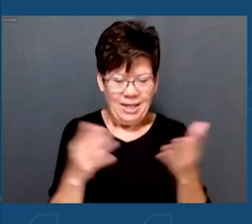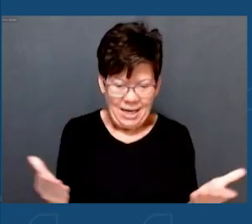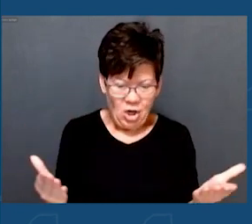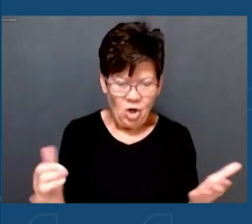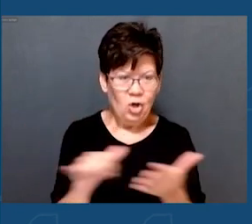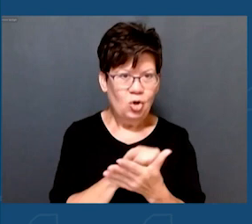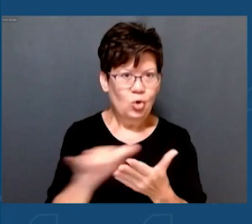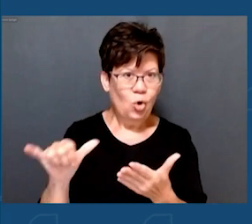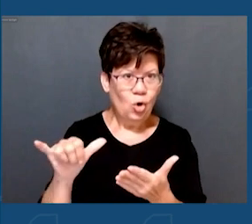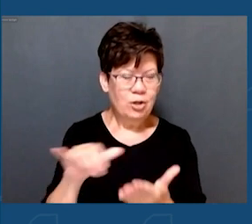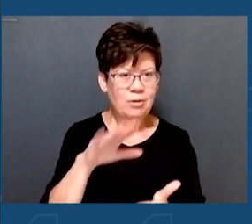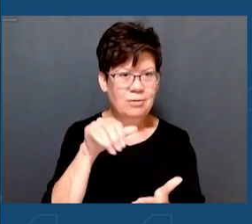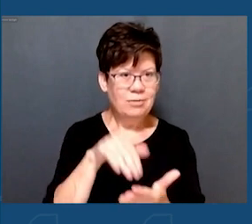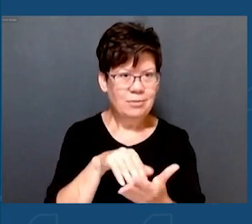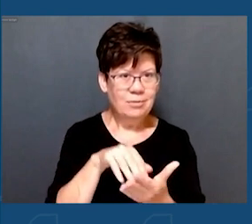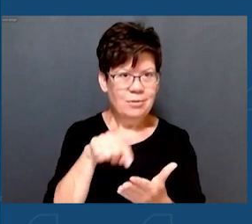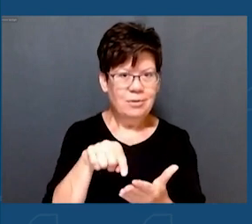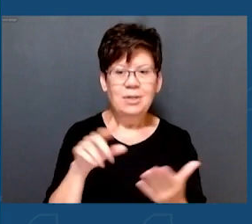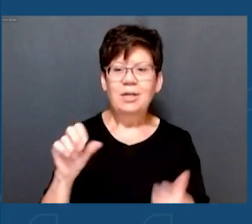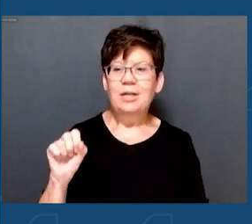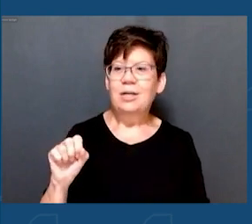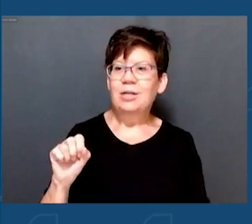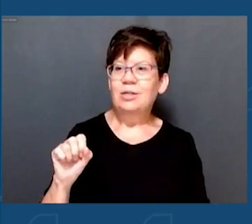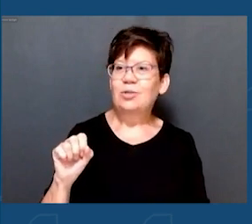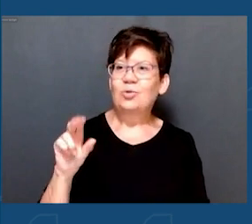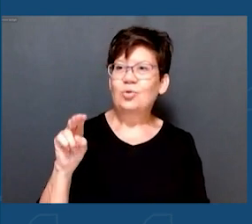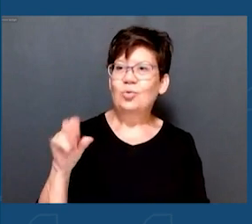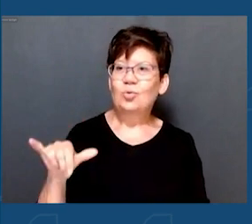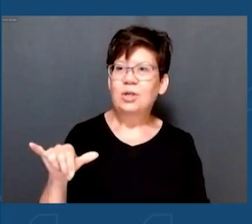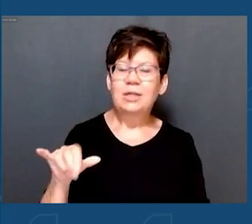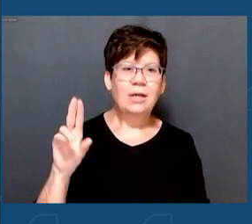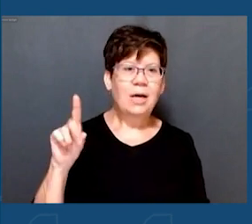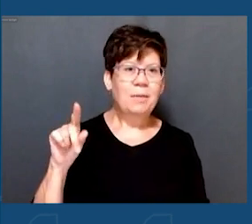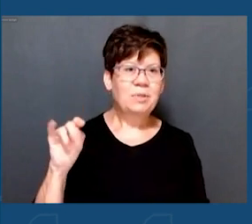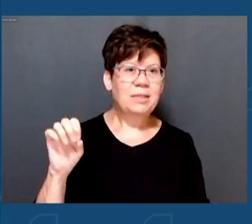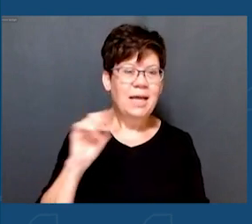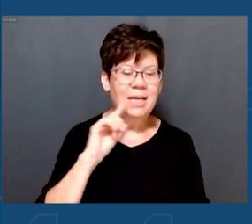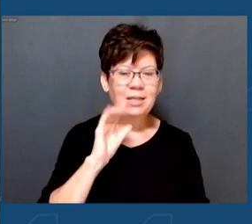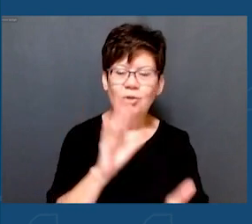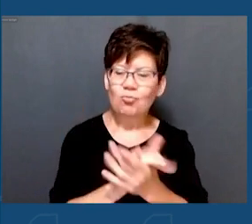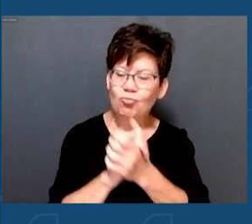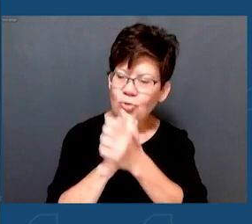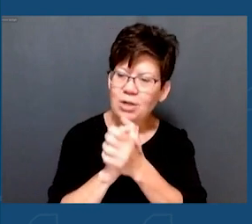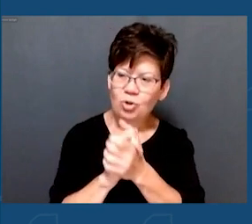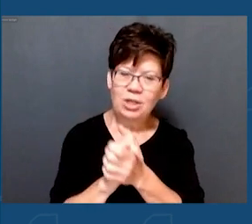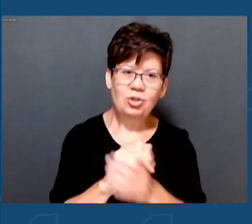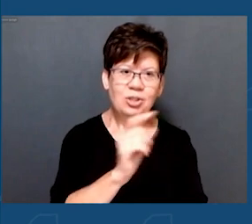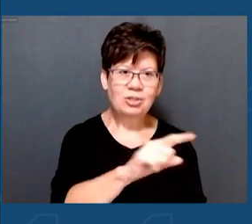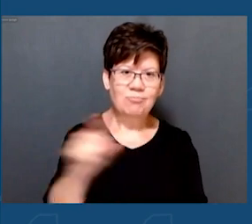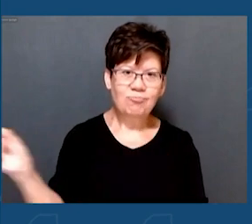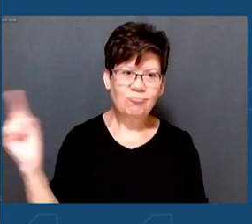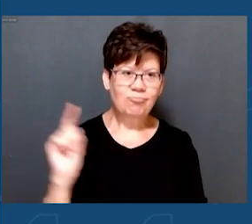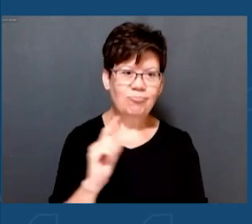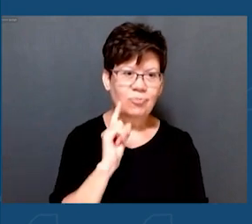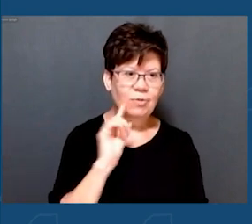Upstate, and you have been part of making this history. Congratulations to everyone for all you're doing here today.